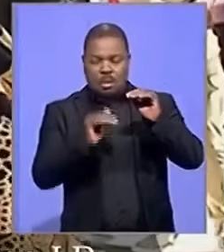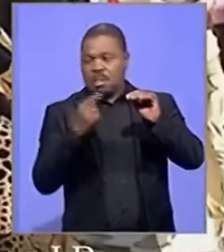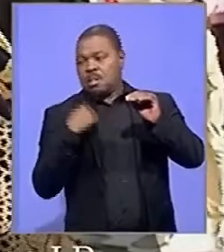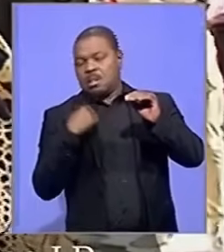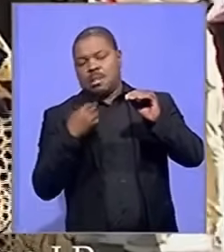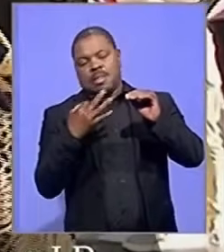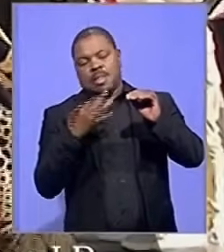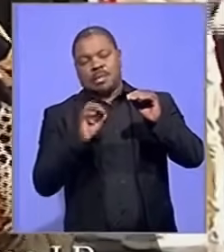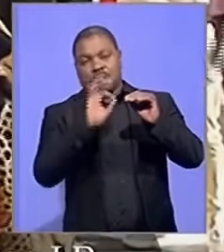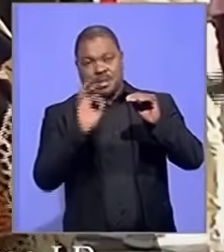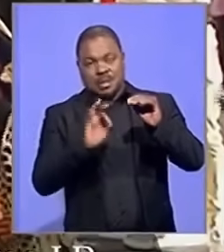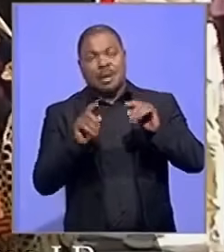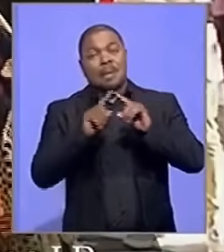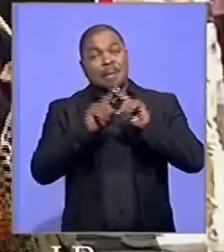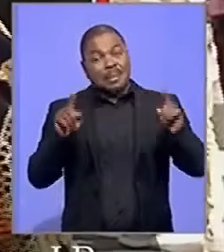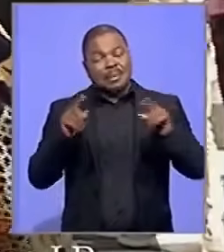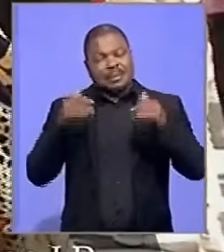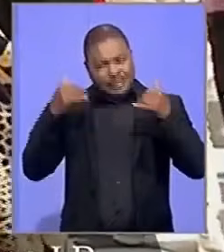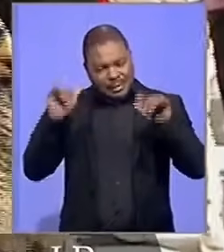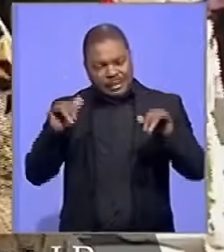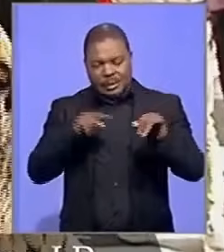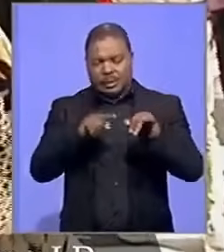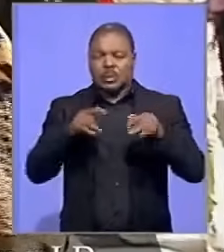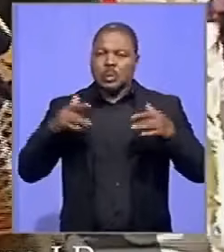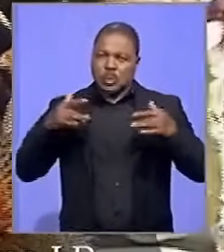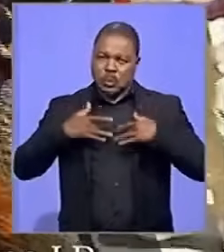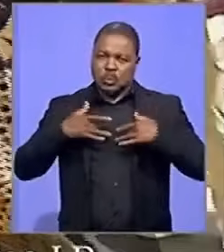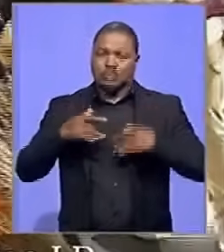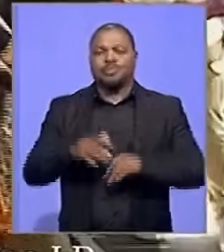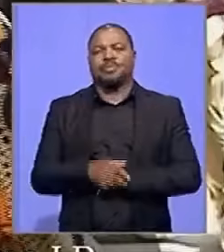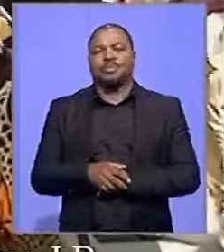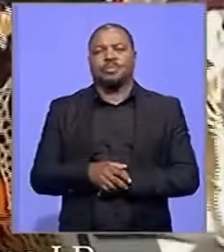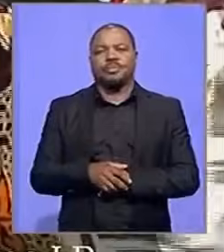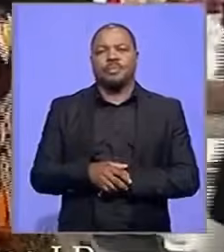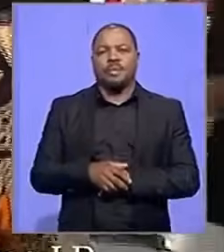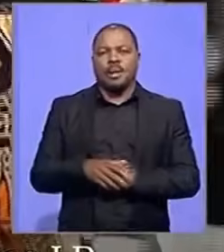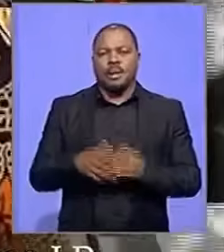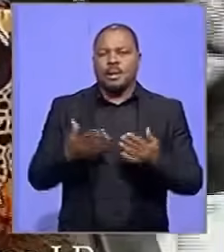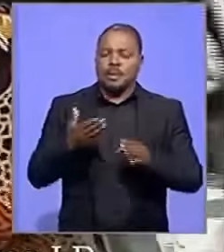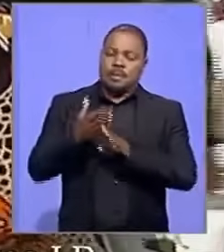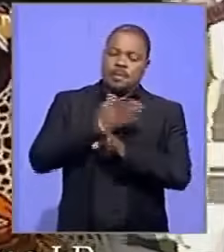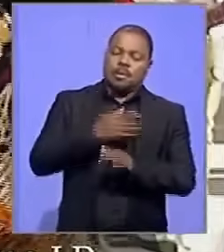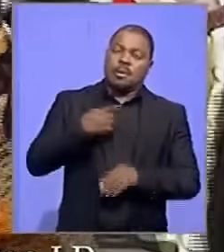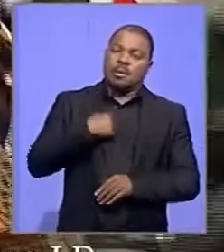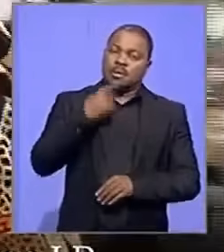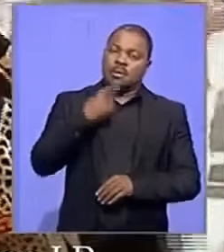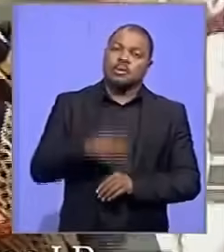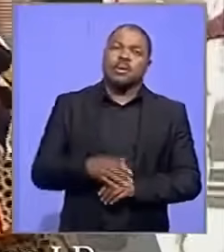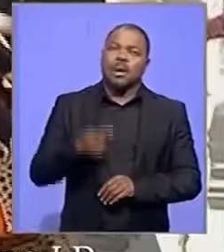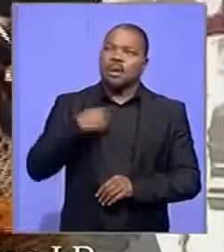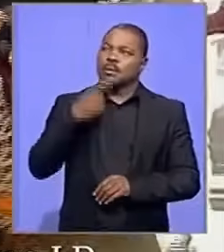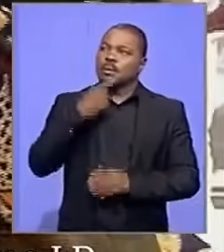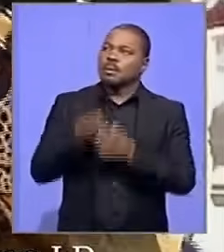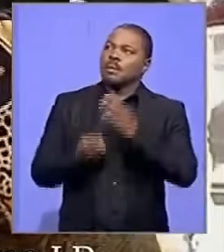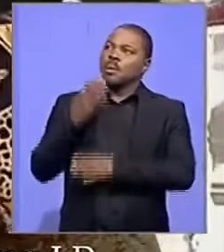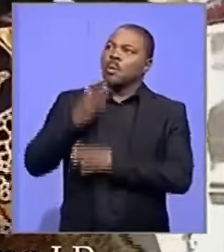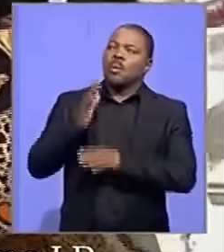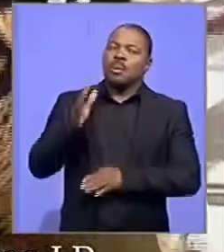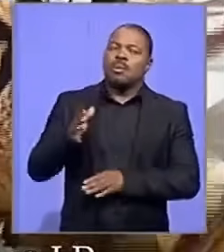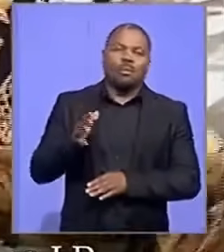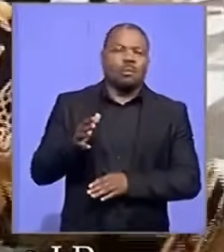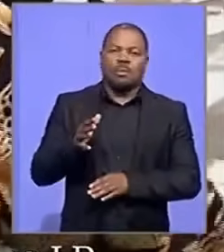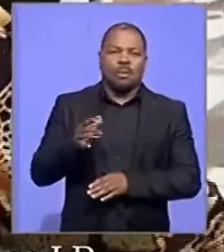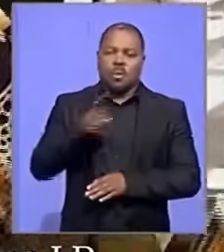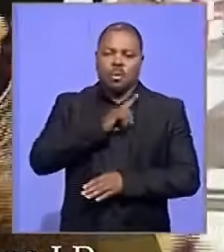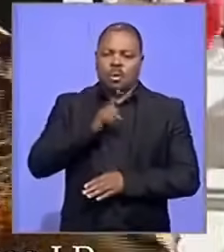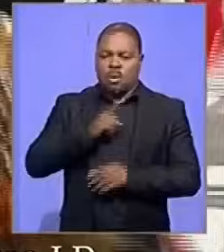recently around 30%. But that is still a concern. So earlier on, I was not saying necessarily will create the jobs because